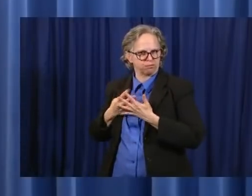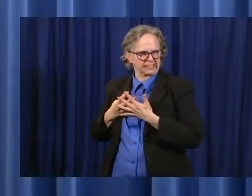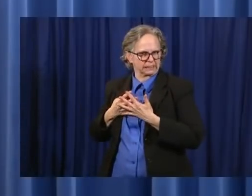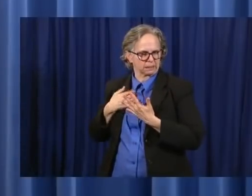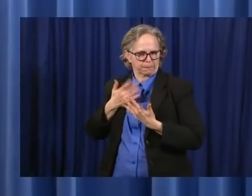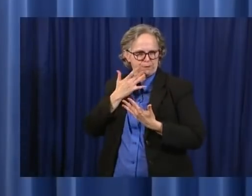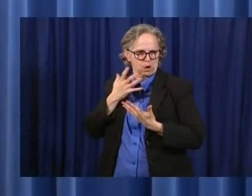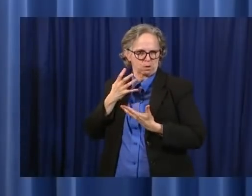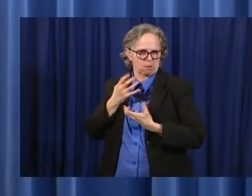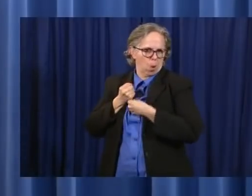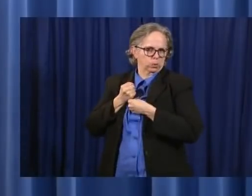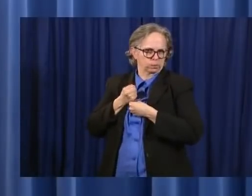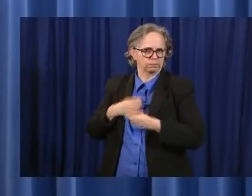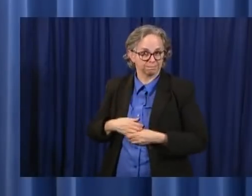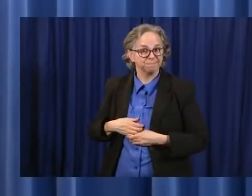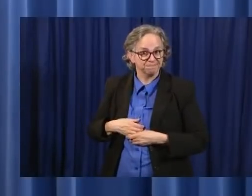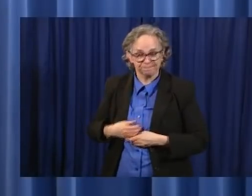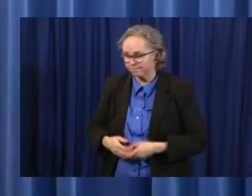Thank you.